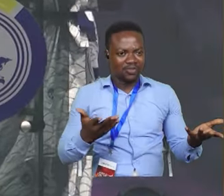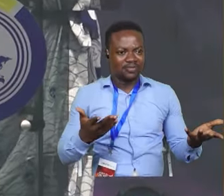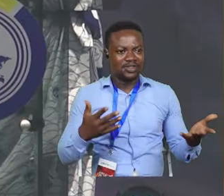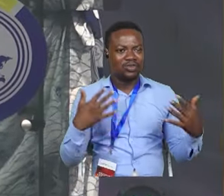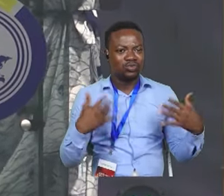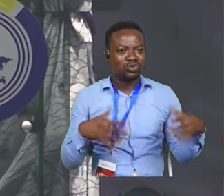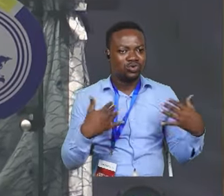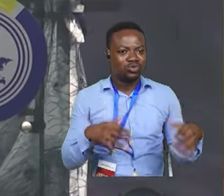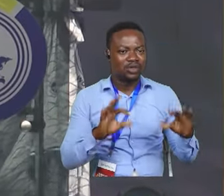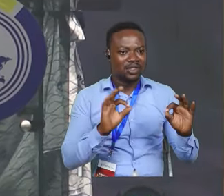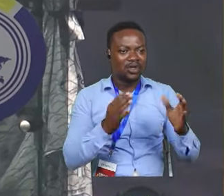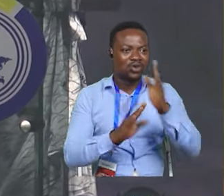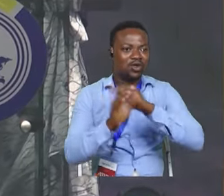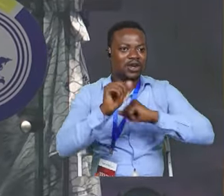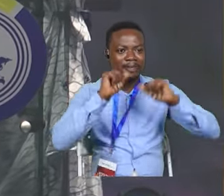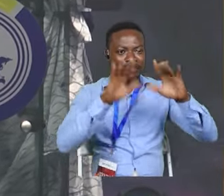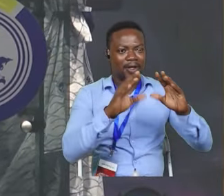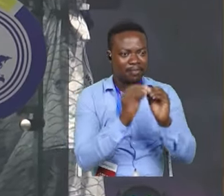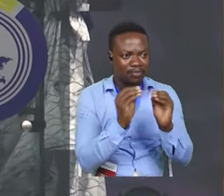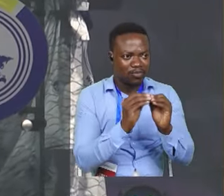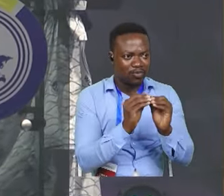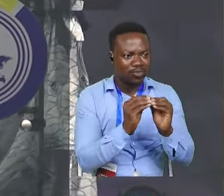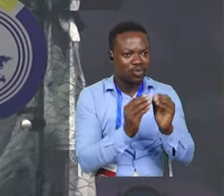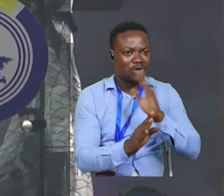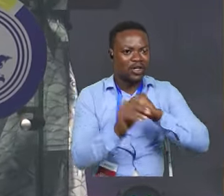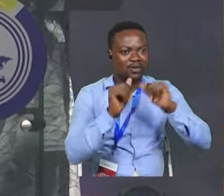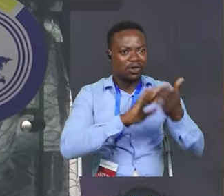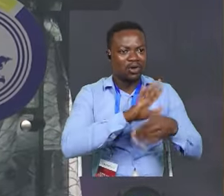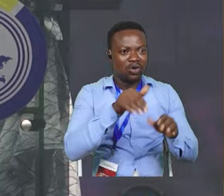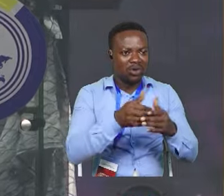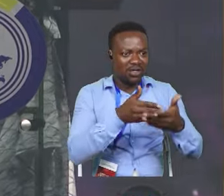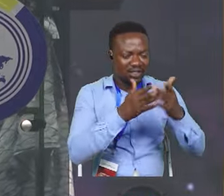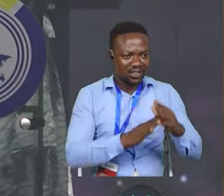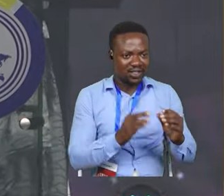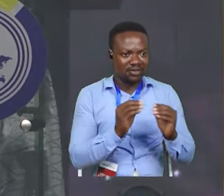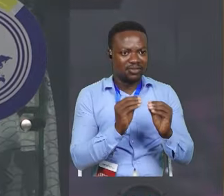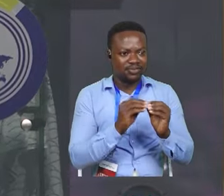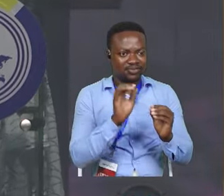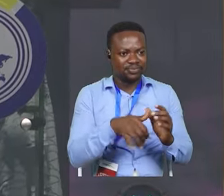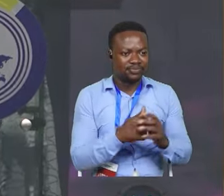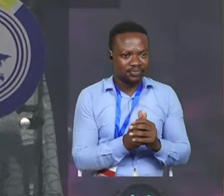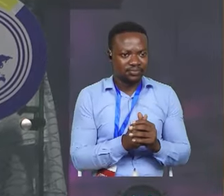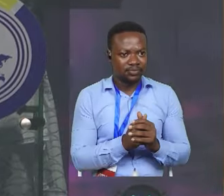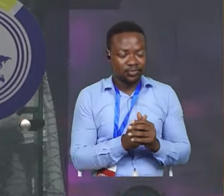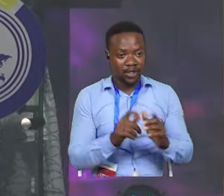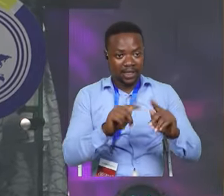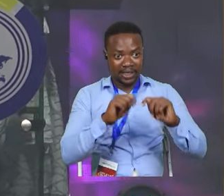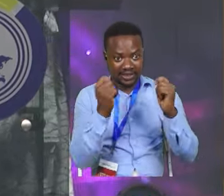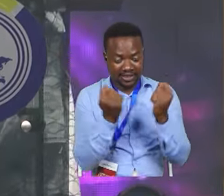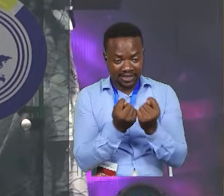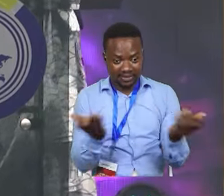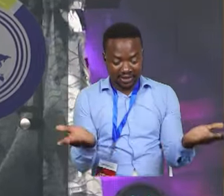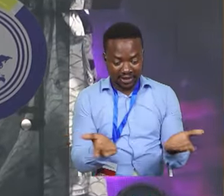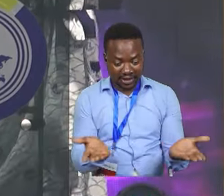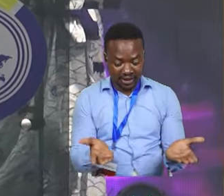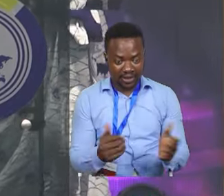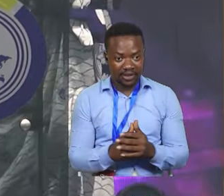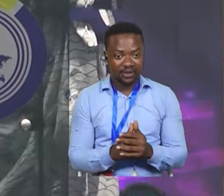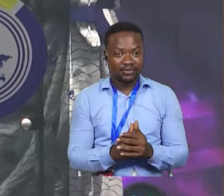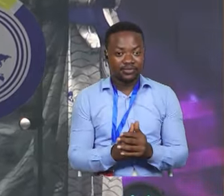nyankopon onhyiram. May the Lord bless all our leaders and their wives. Tema esiye ngani so no.